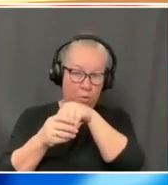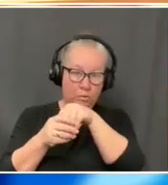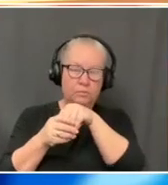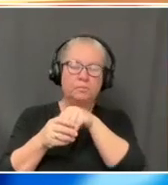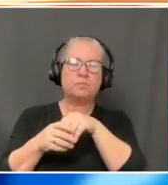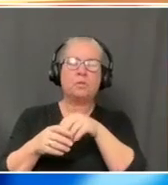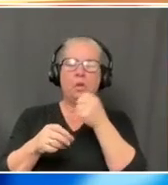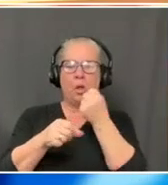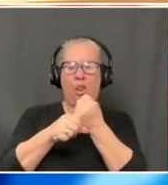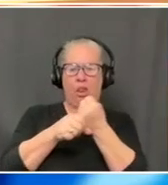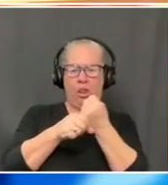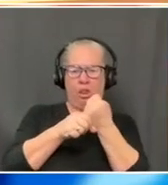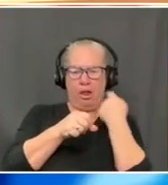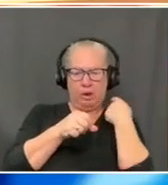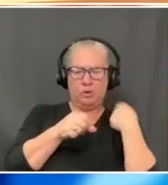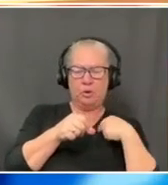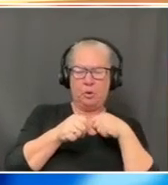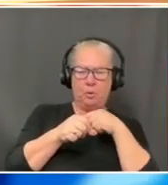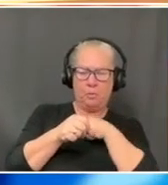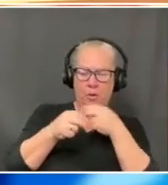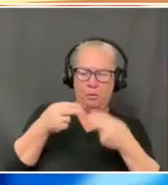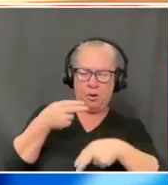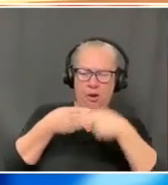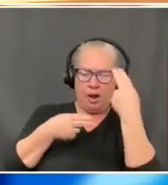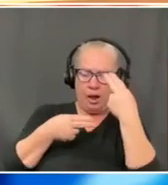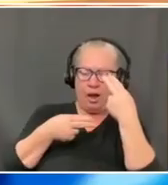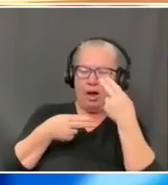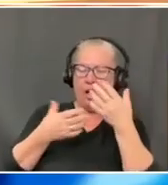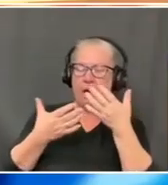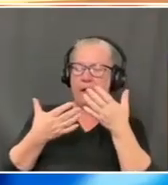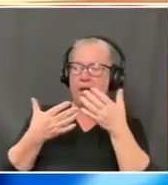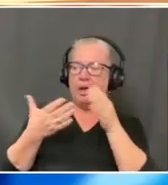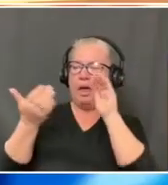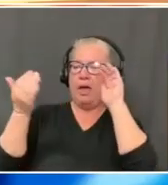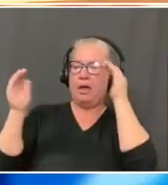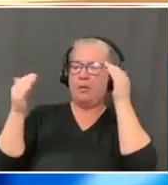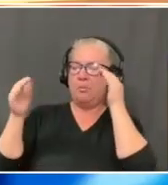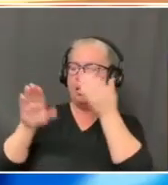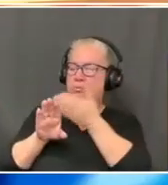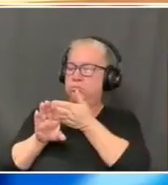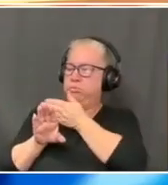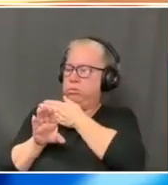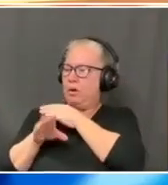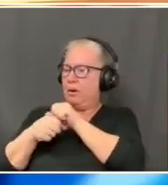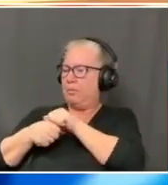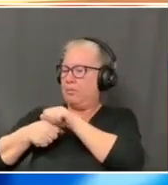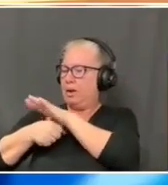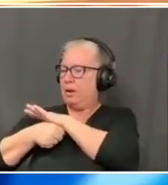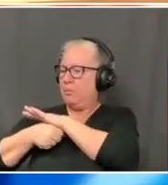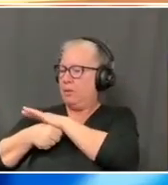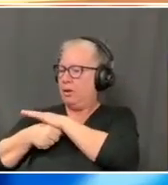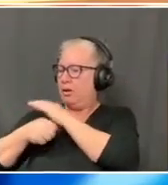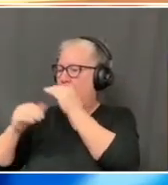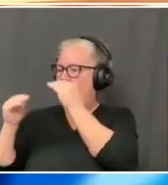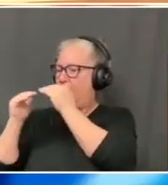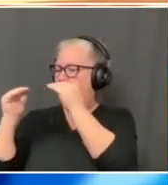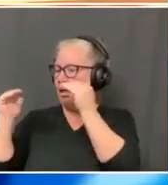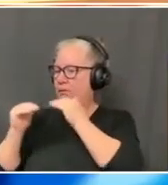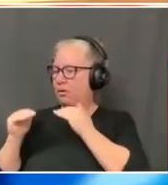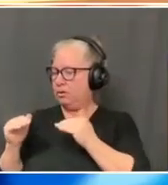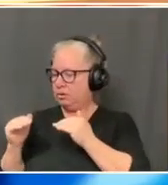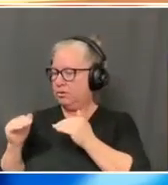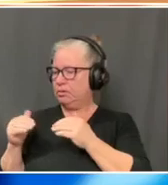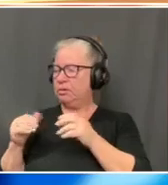pretty high compared to pre-pandemic Yes. levels, right? In both the other